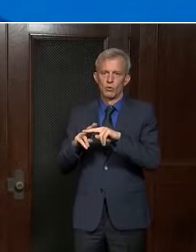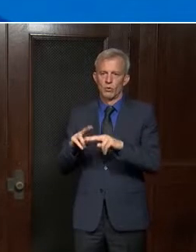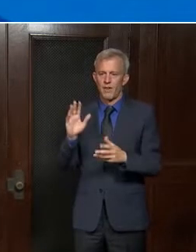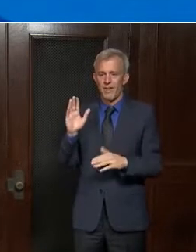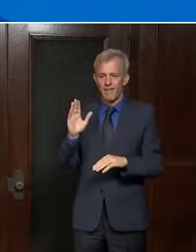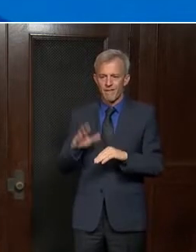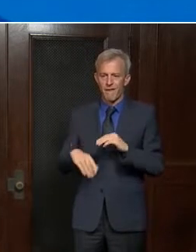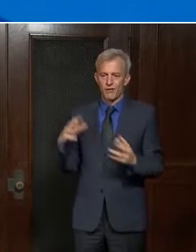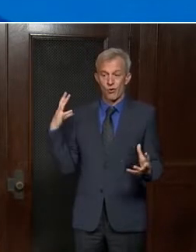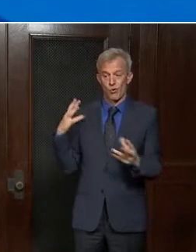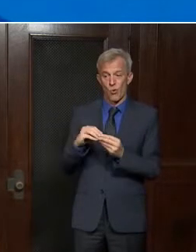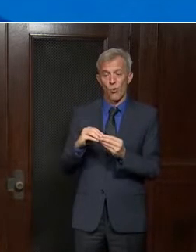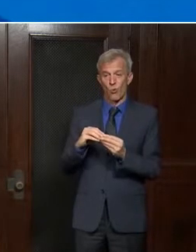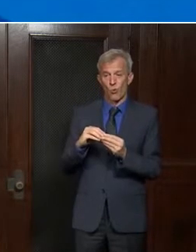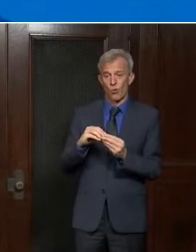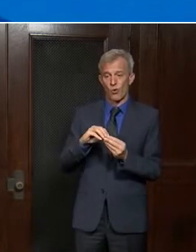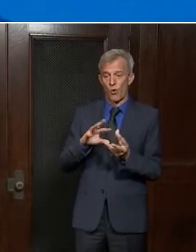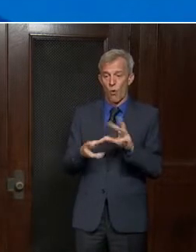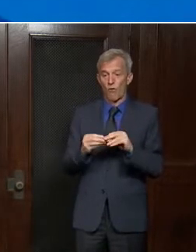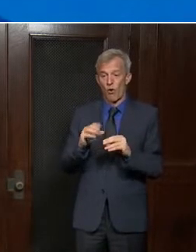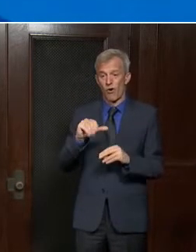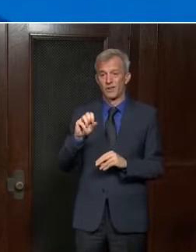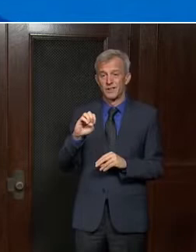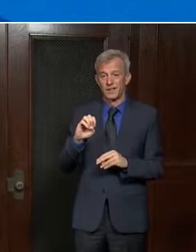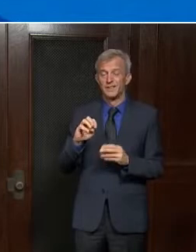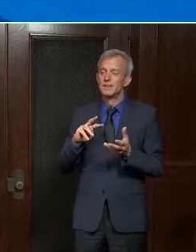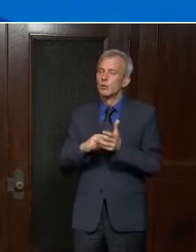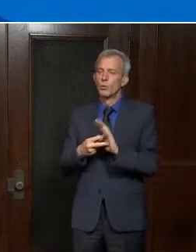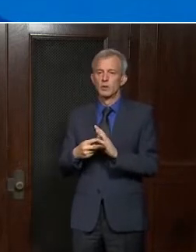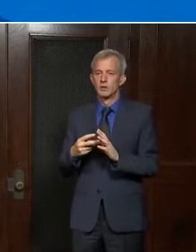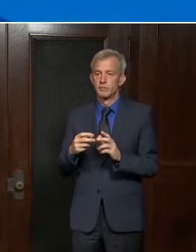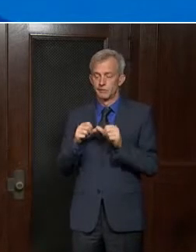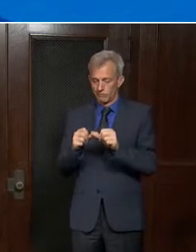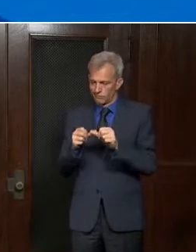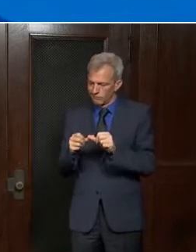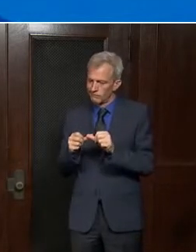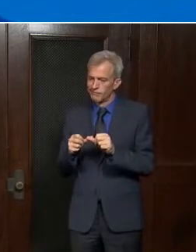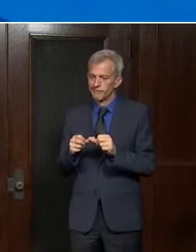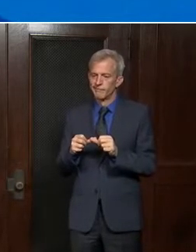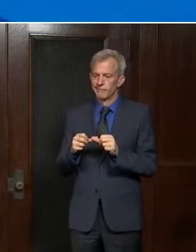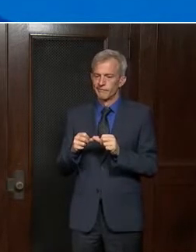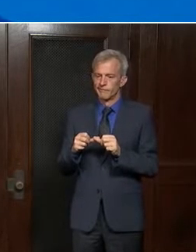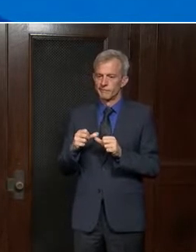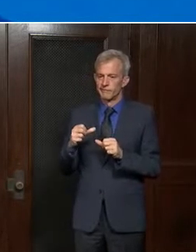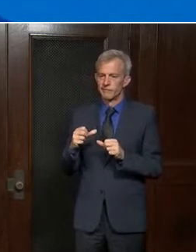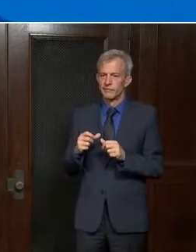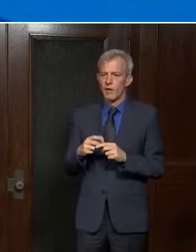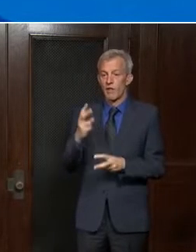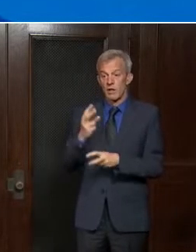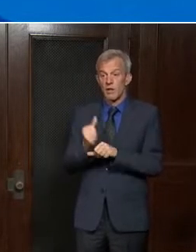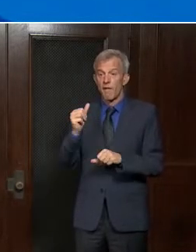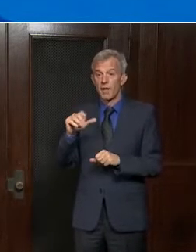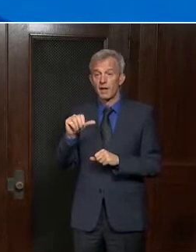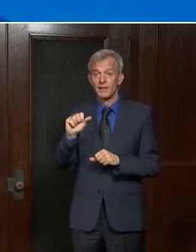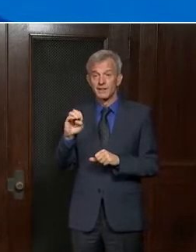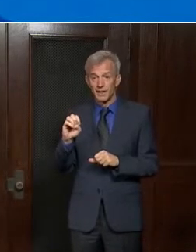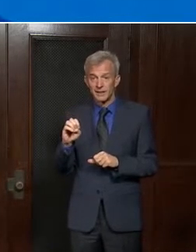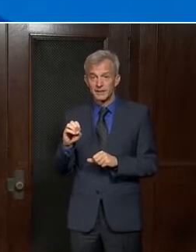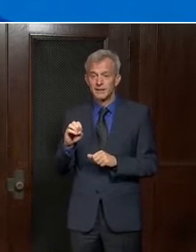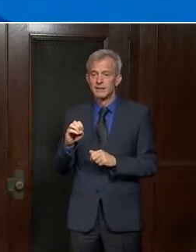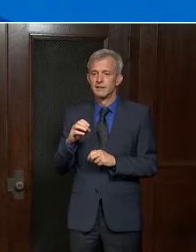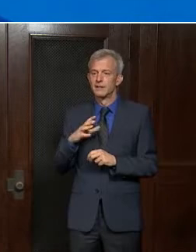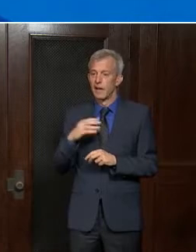cases, which means that still for some time, the toughest cases and the worst resulting in deaths will still keep staying with